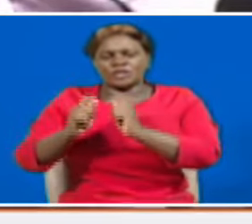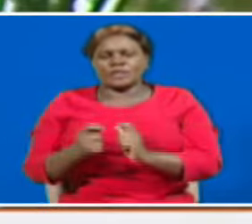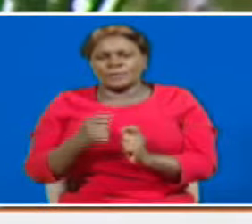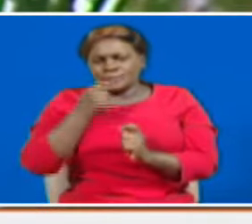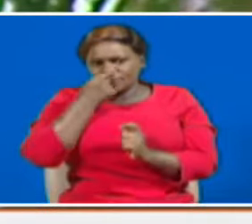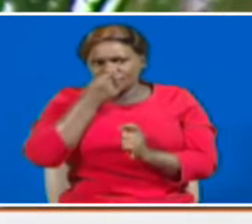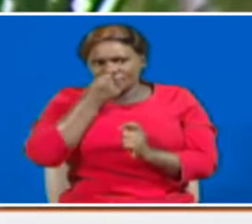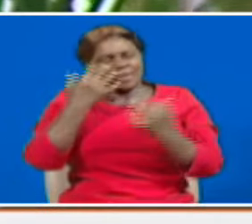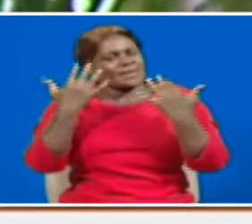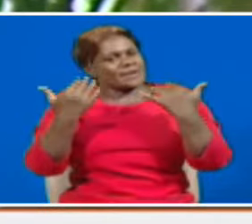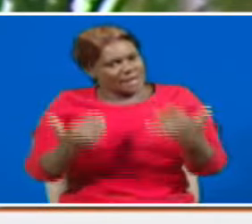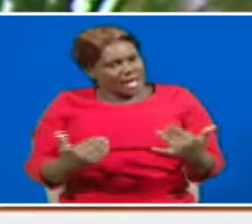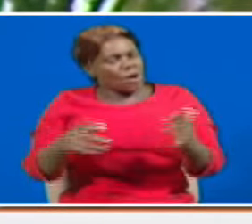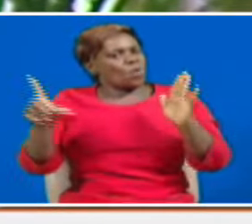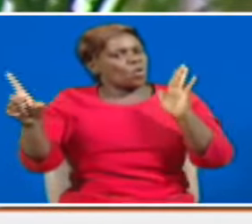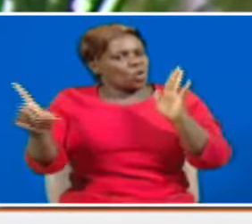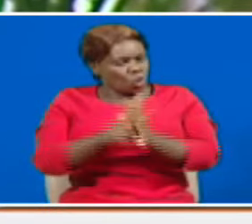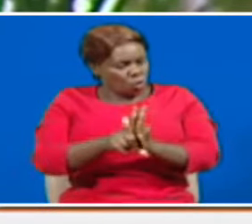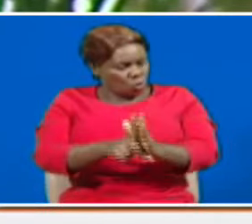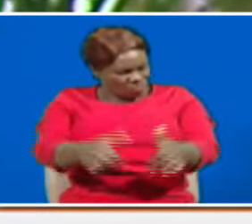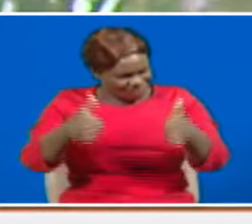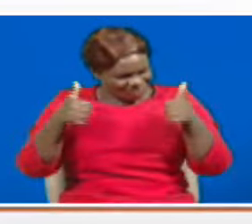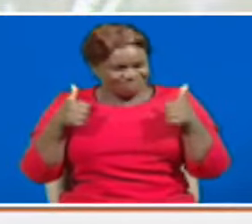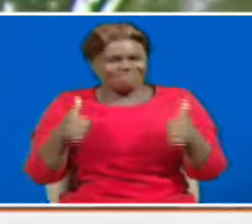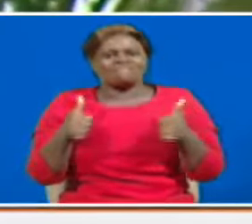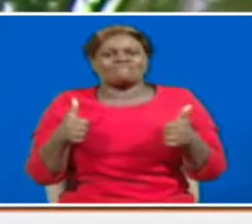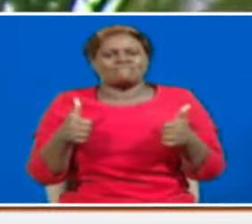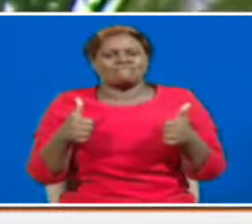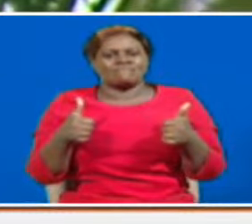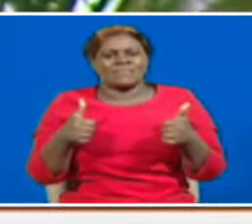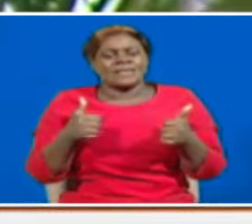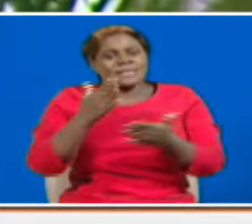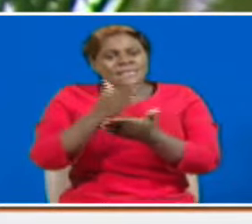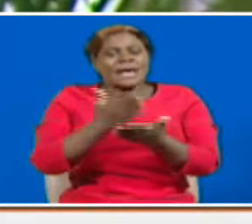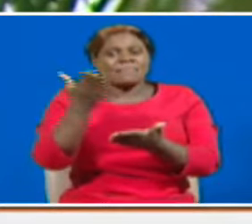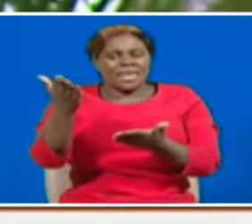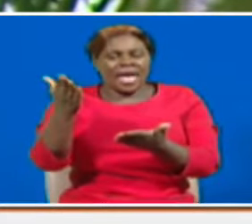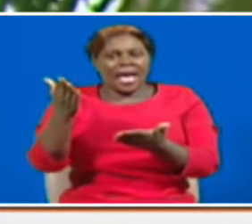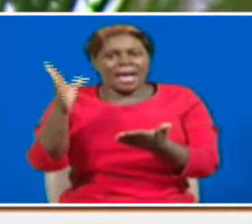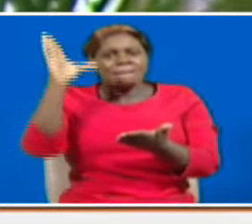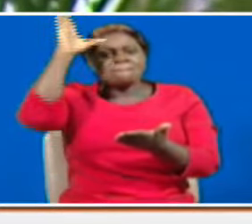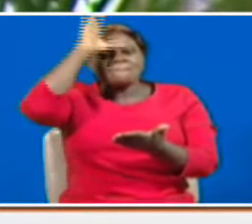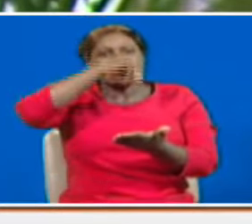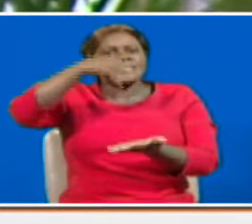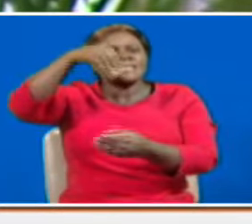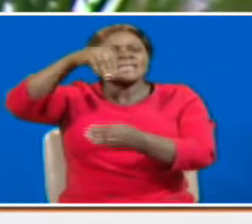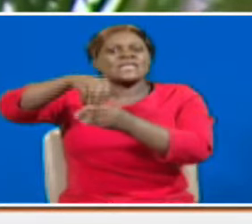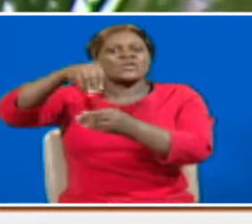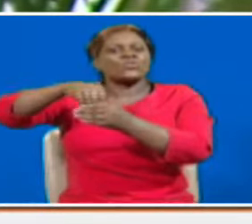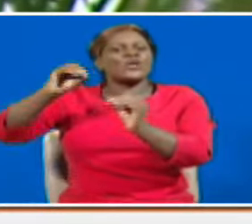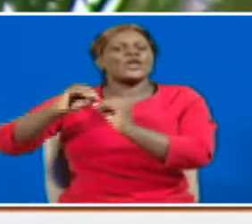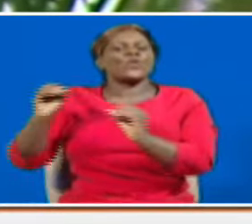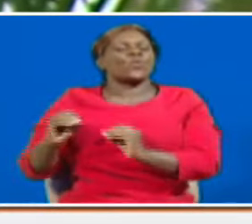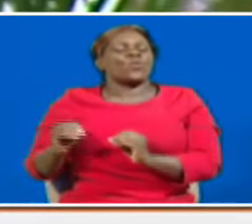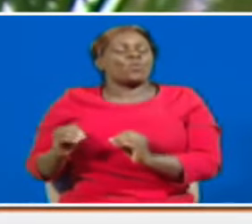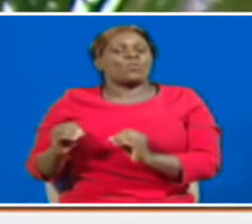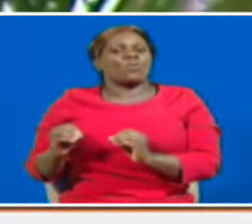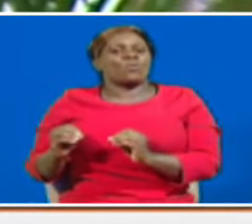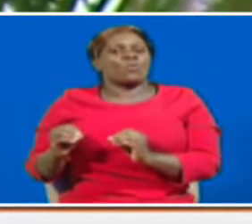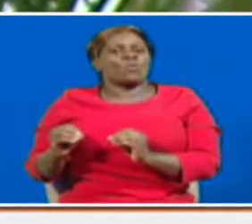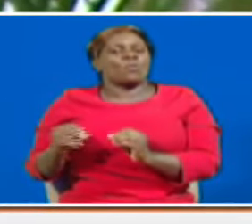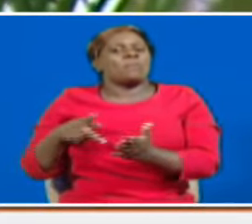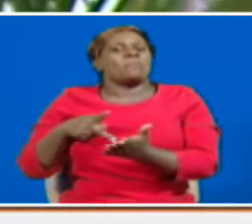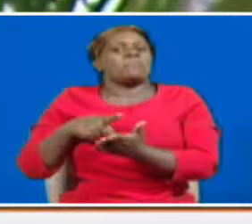flaws. Sasa hiyo sheria tumeinyorosha kabisa. Kuna watu walikuwa wamewachwa nje.